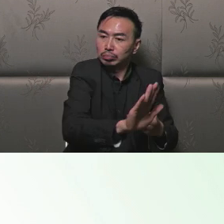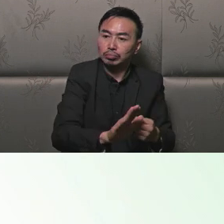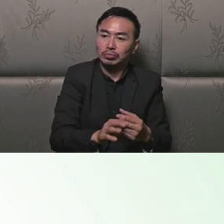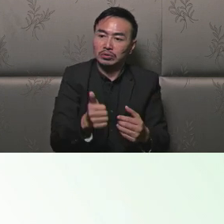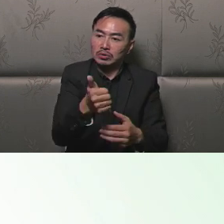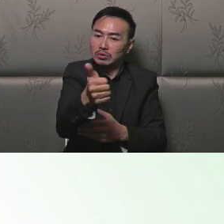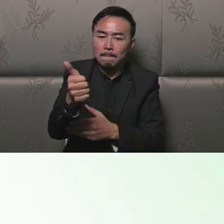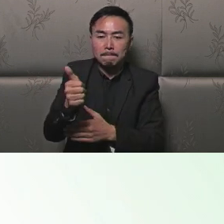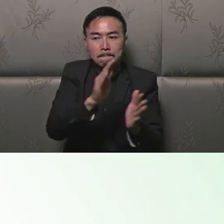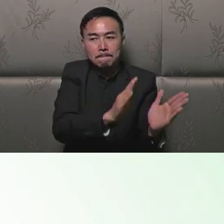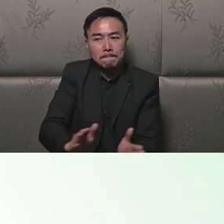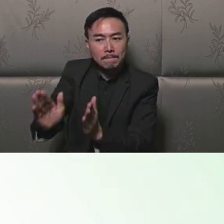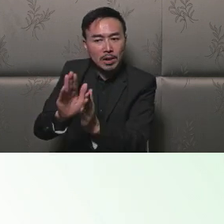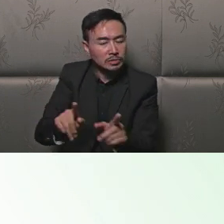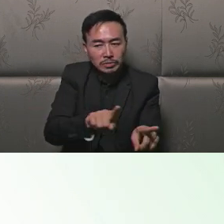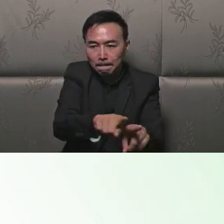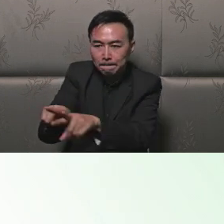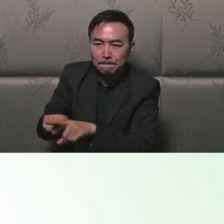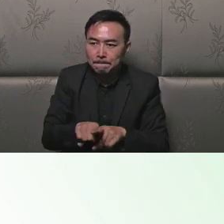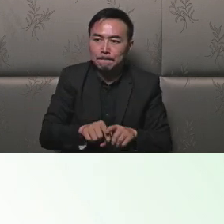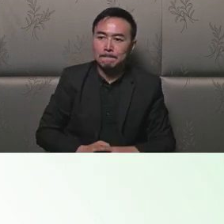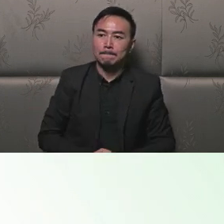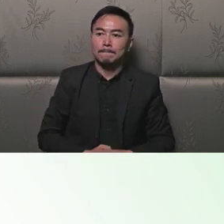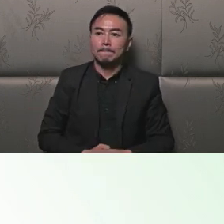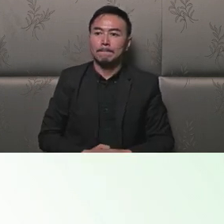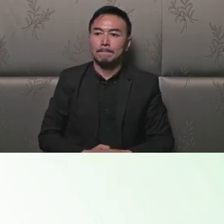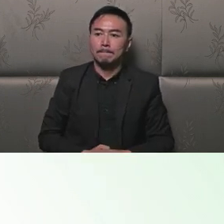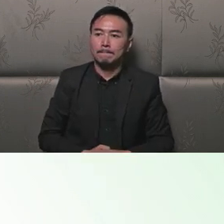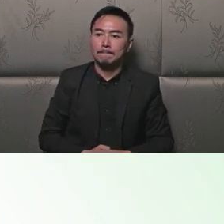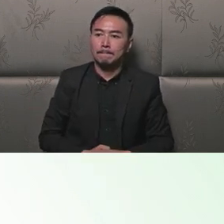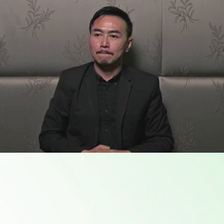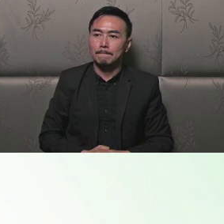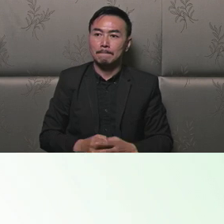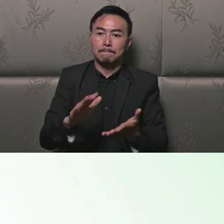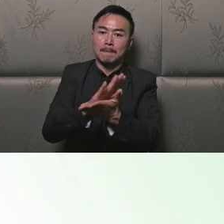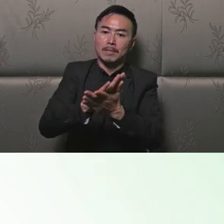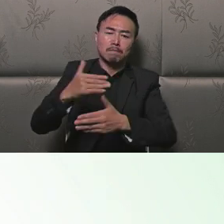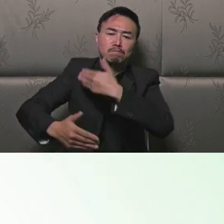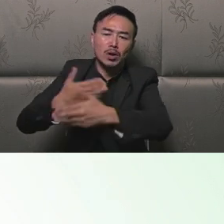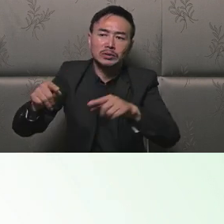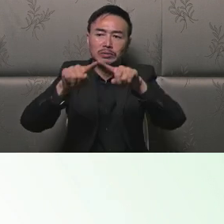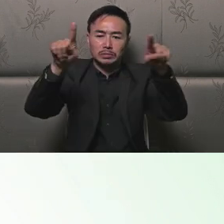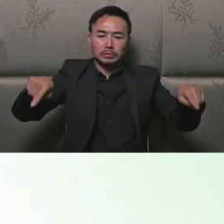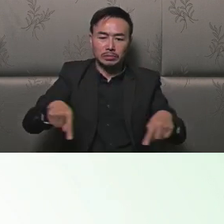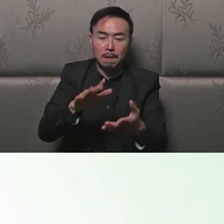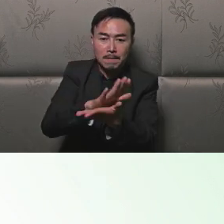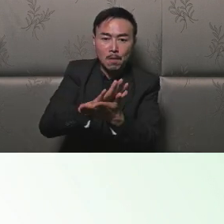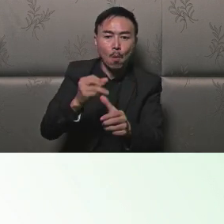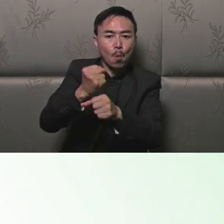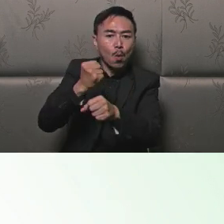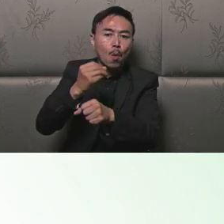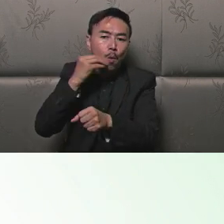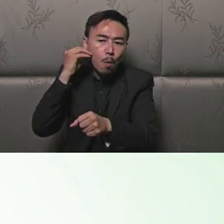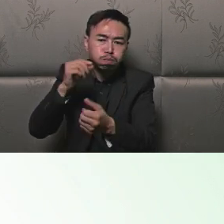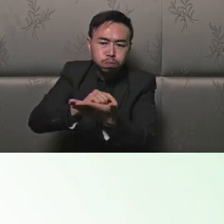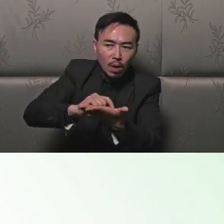that appeal to mind and mood of our learners. And when we talk about our culture,